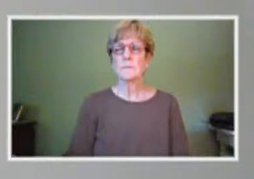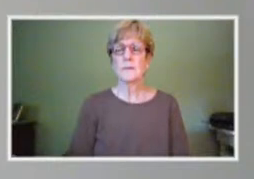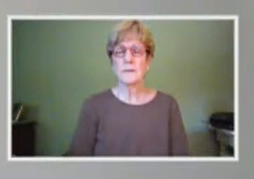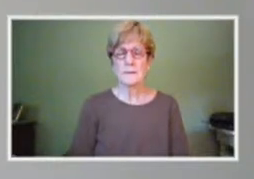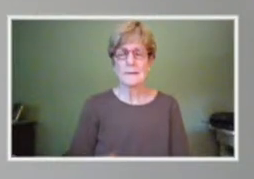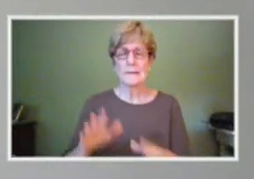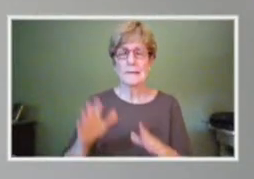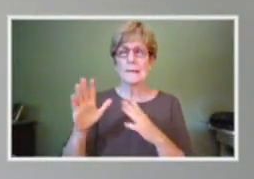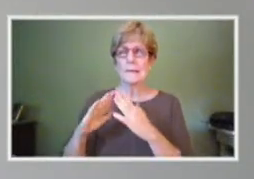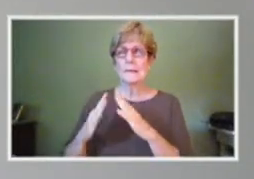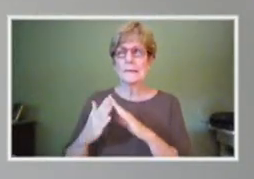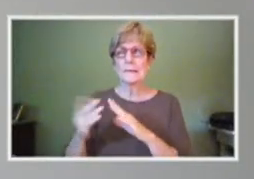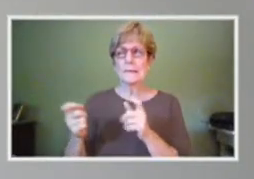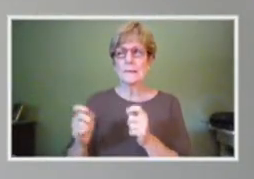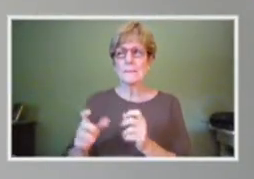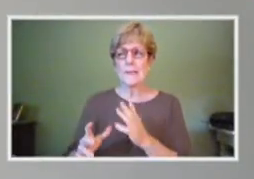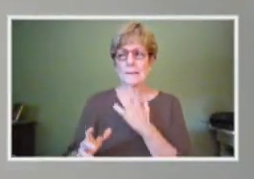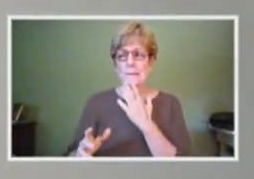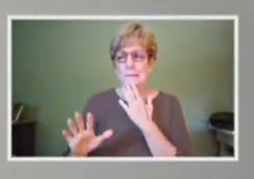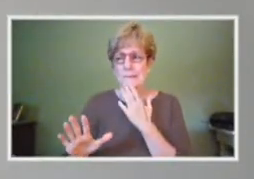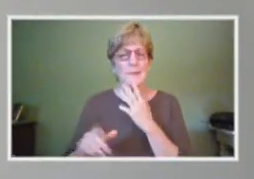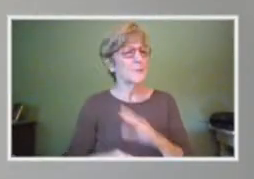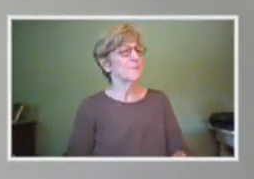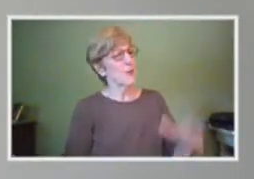manager. But,